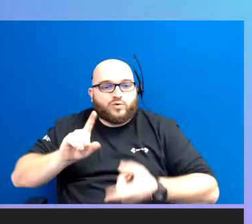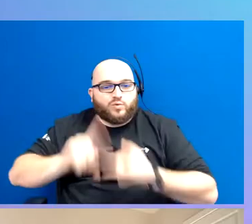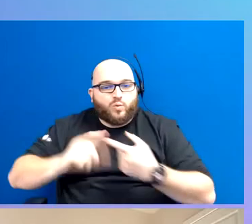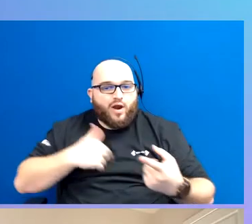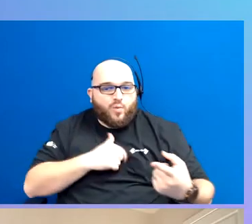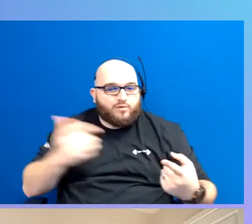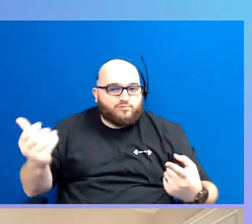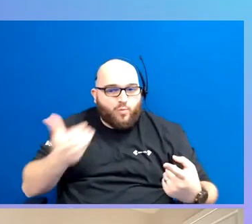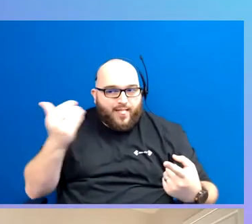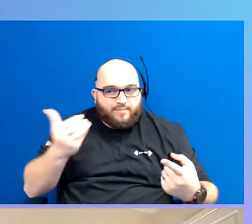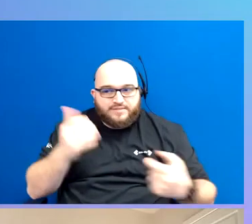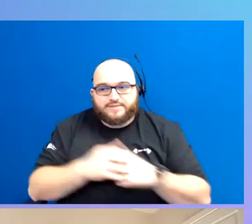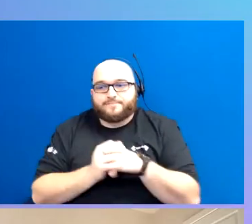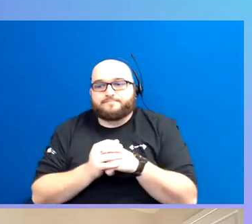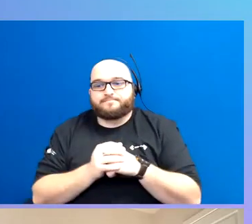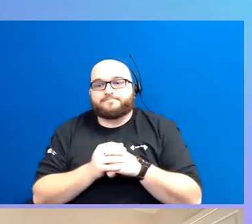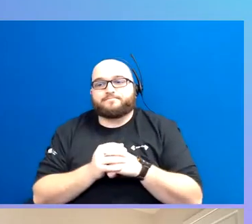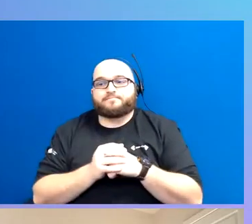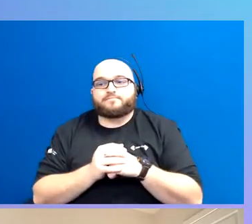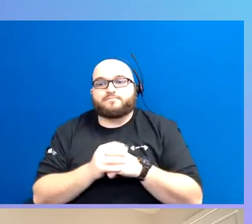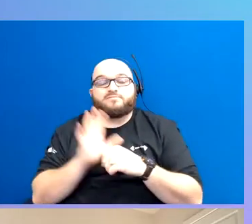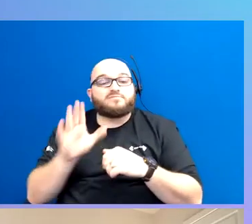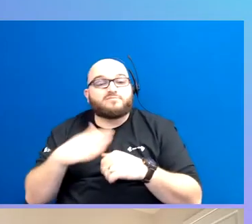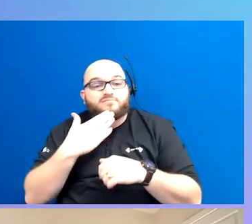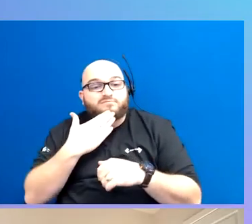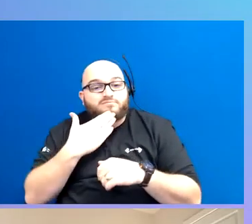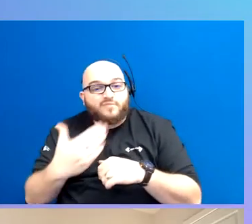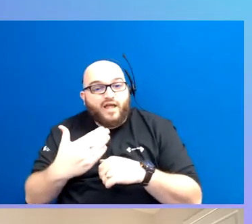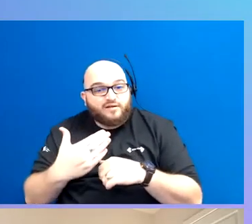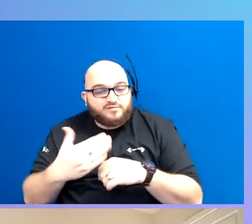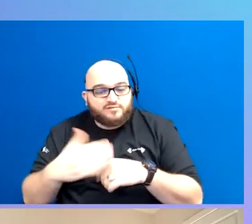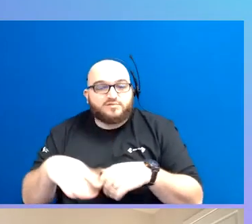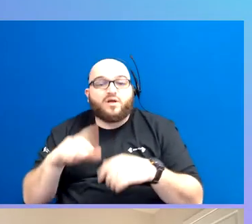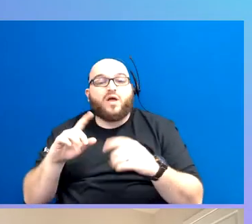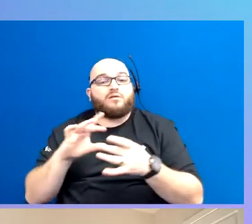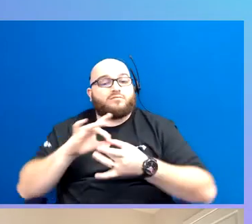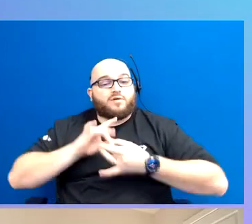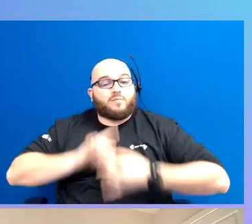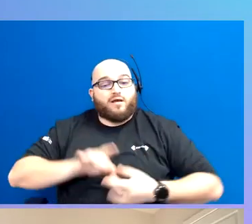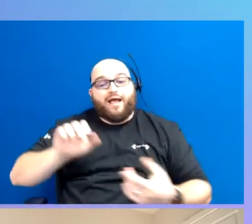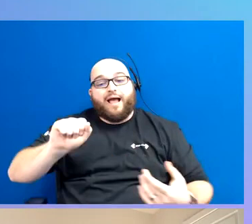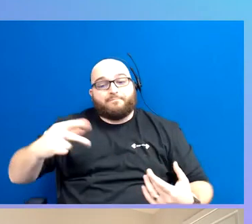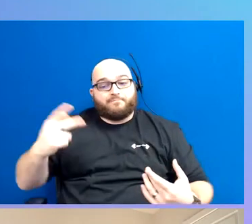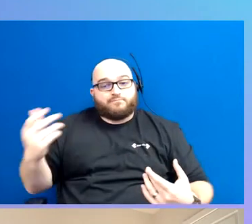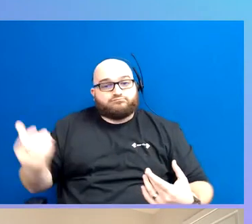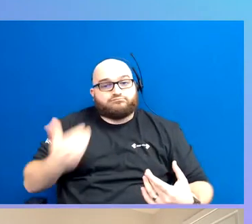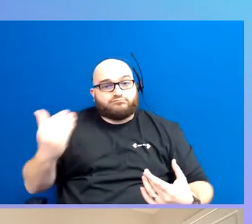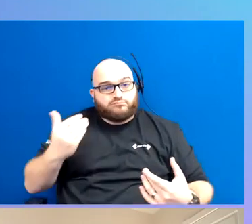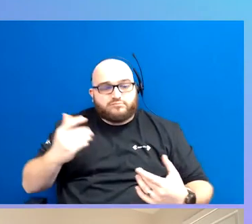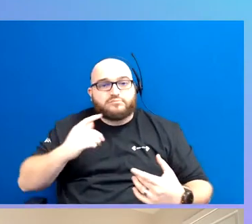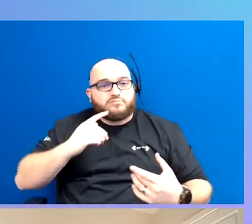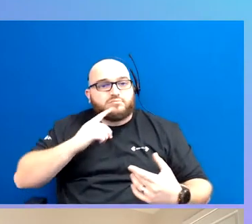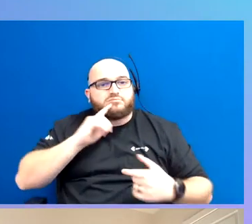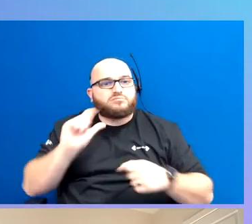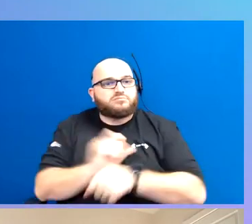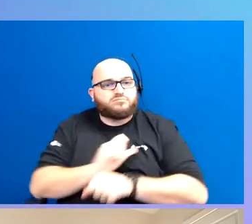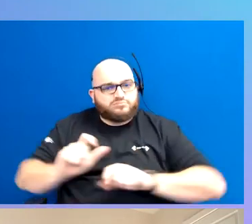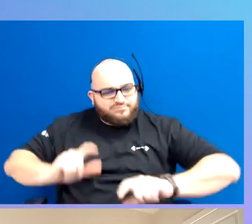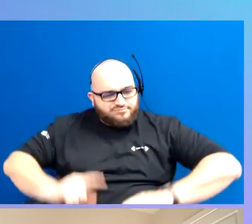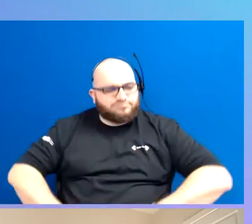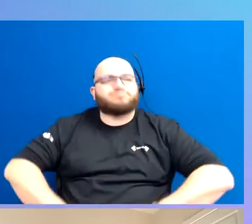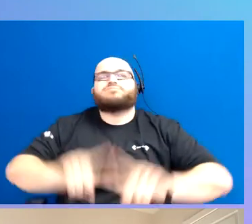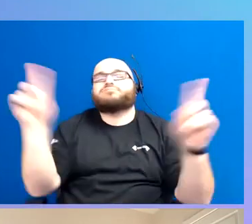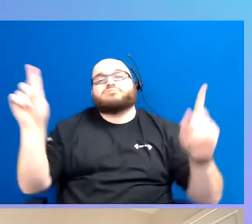Rachel. So when it comes to mobile apps, things are really different as compared